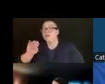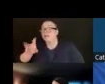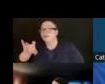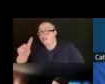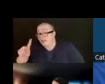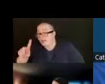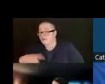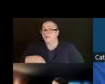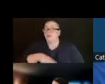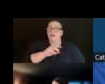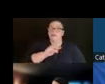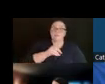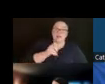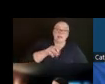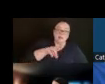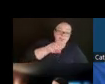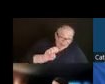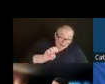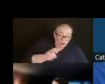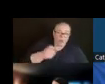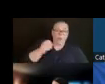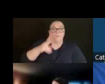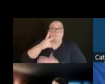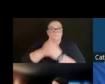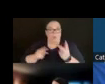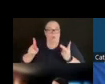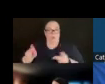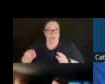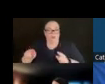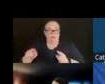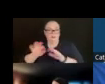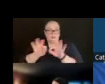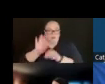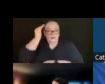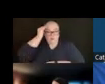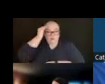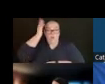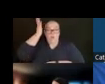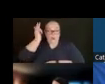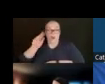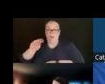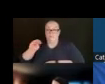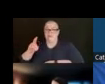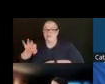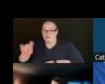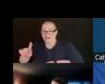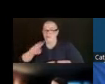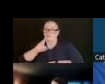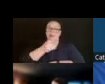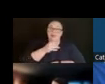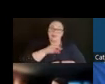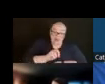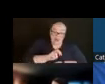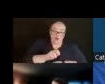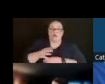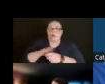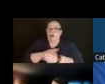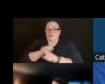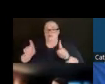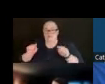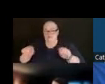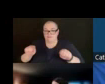combination. And the reason it's important is because they can be used for different things. Medicaid pays for